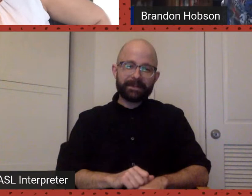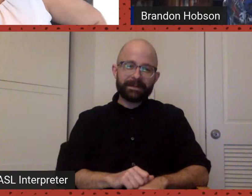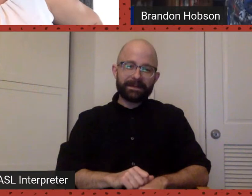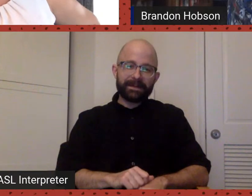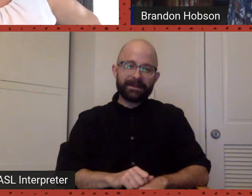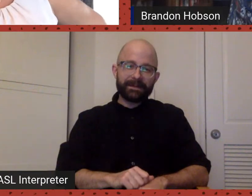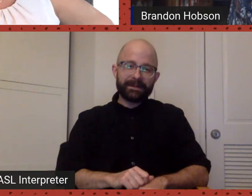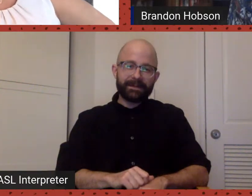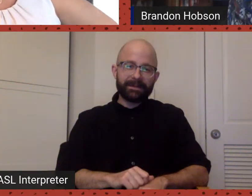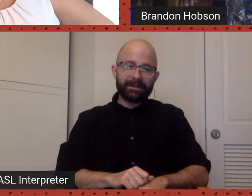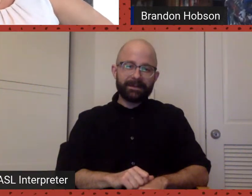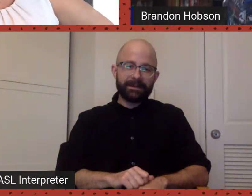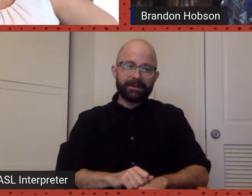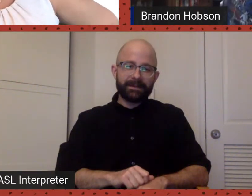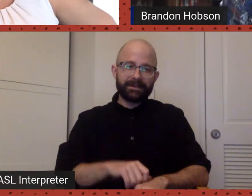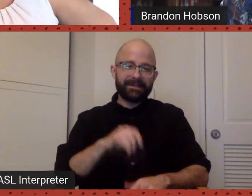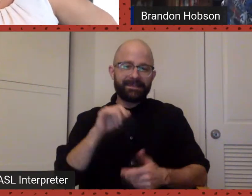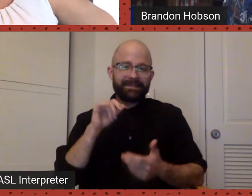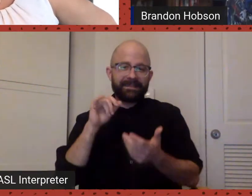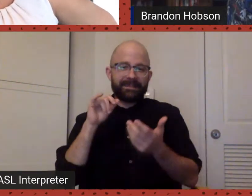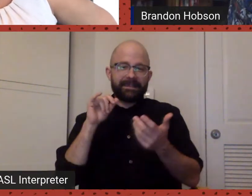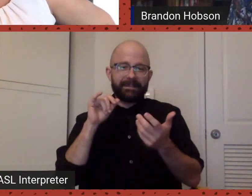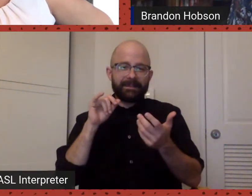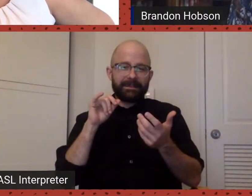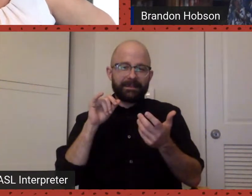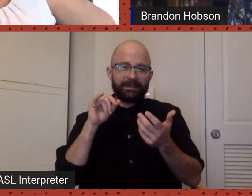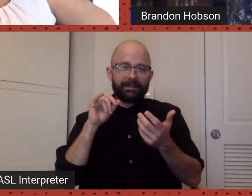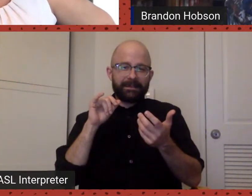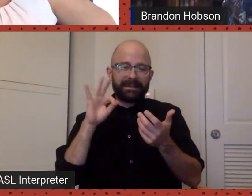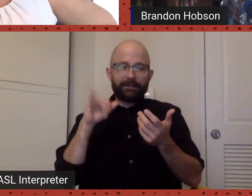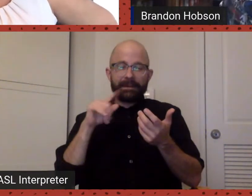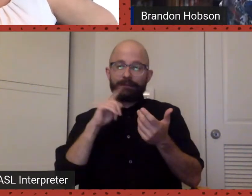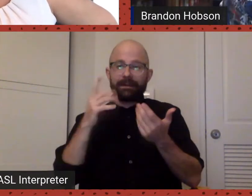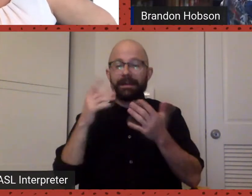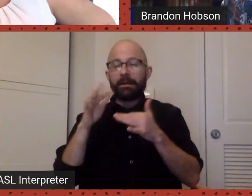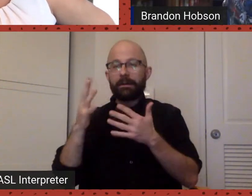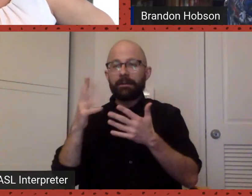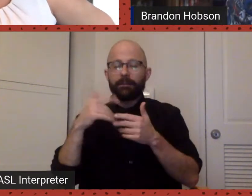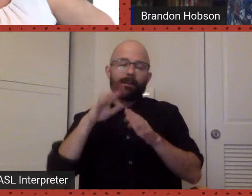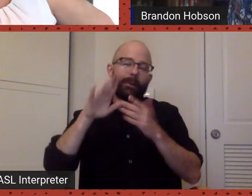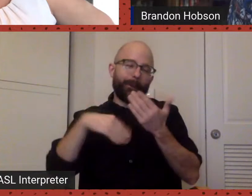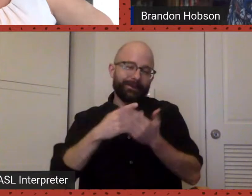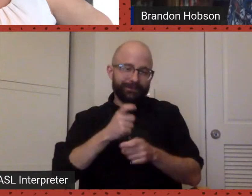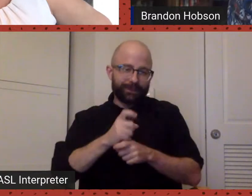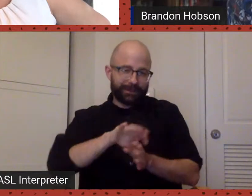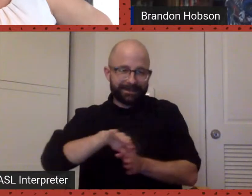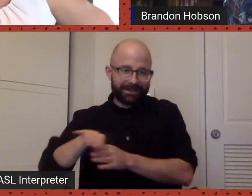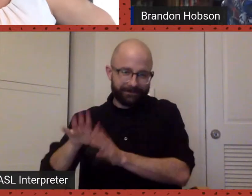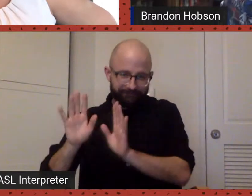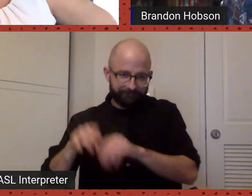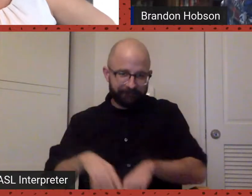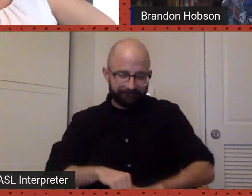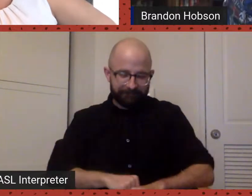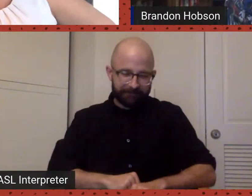If that's really even, you know. But all joking aside, that